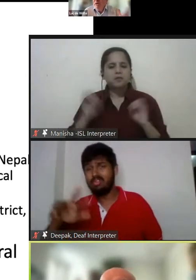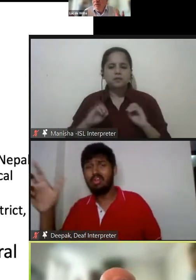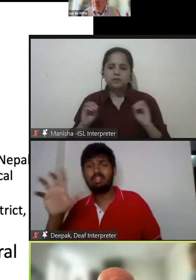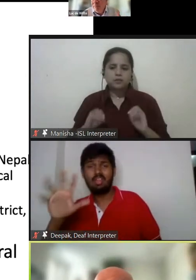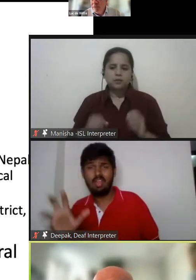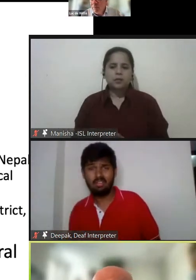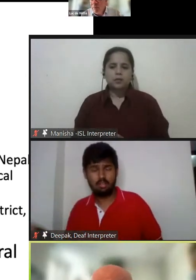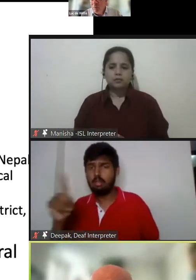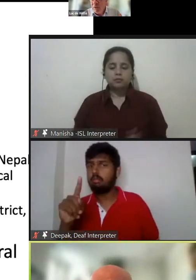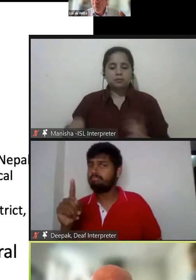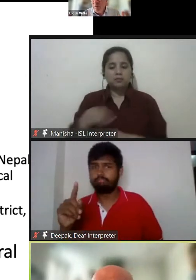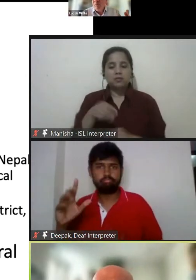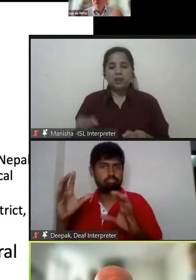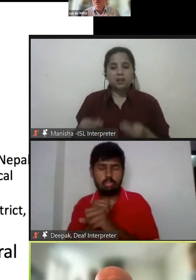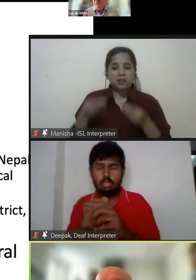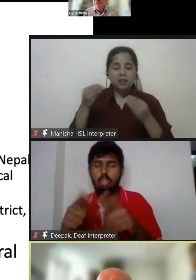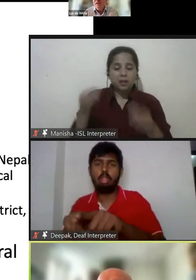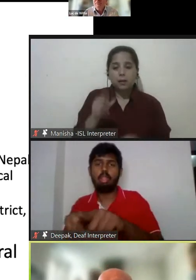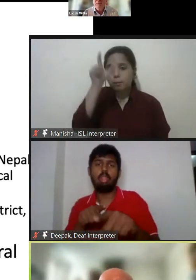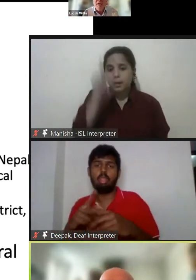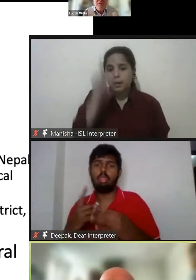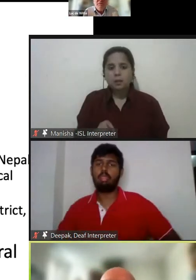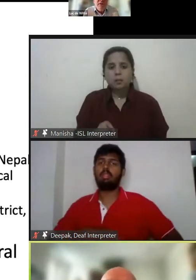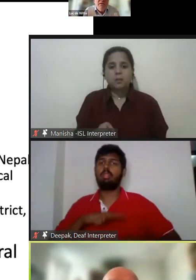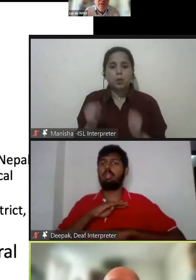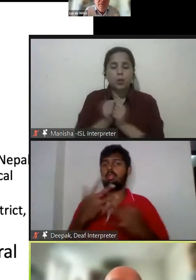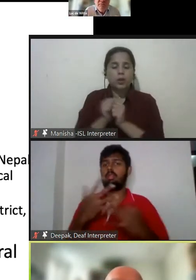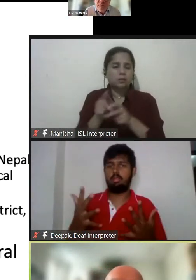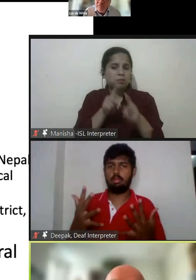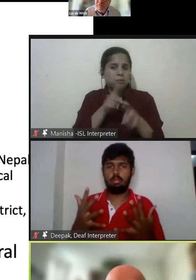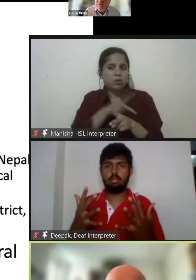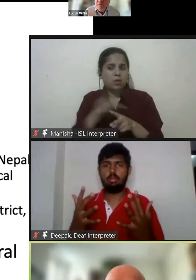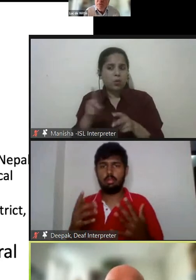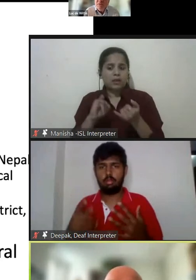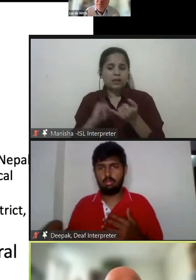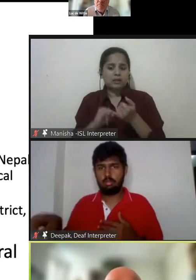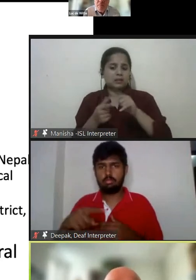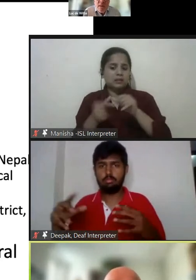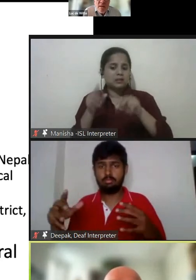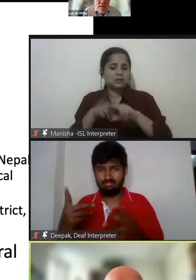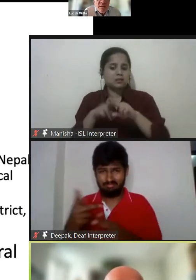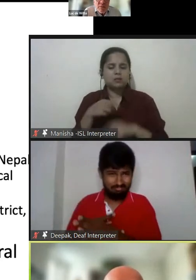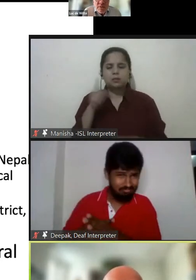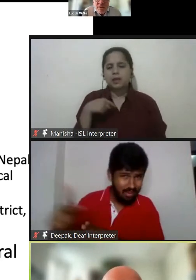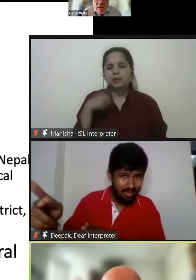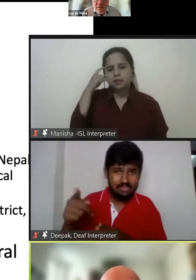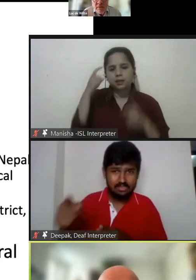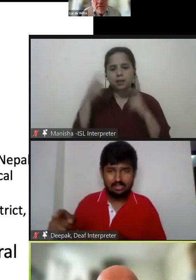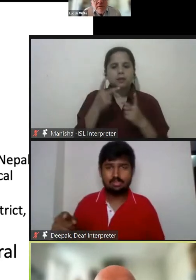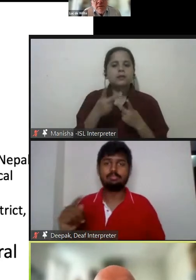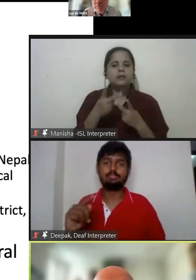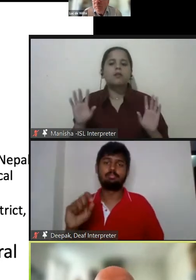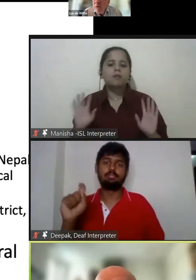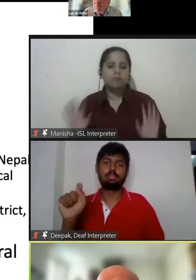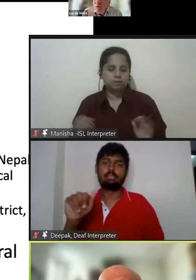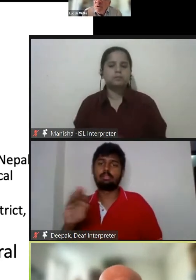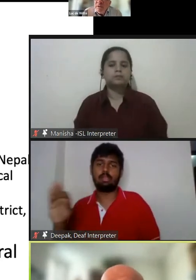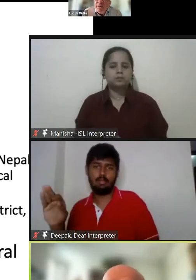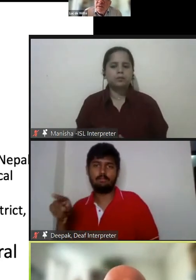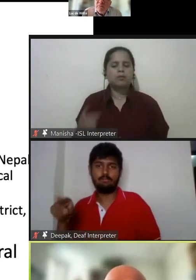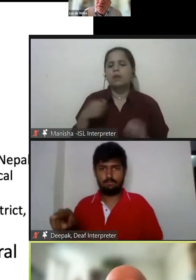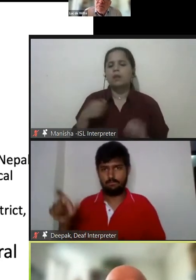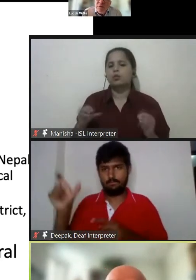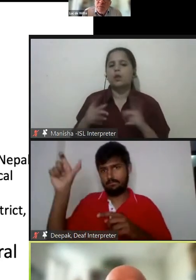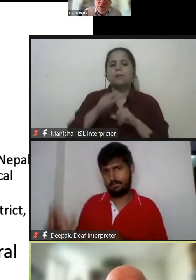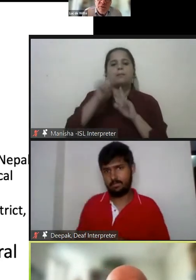to provide the people with professional staff. So we have to think of different models. So we started a